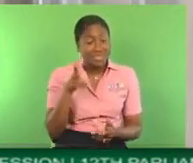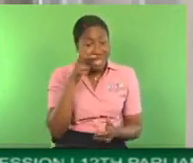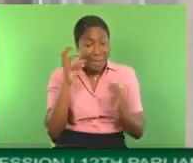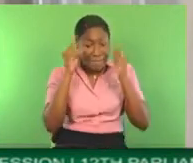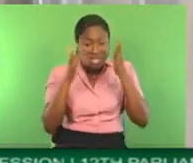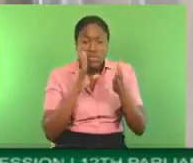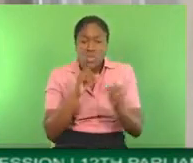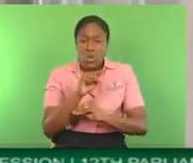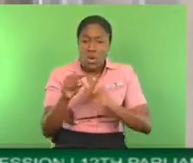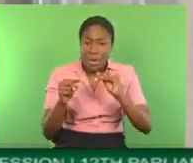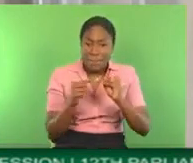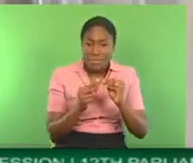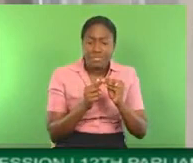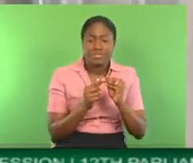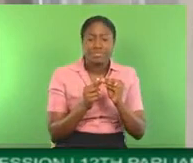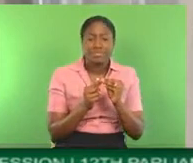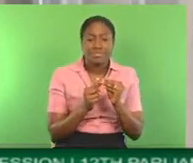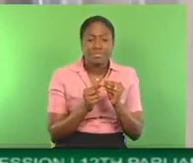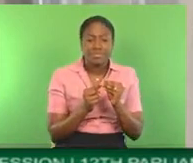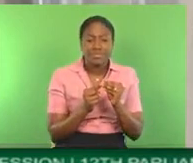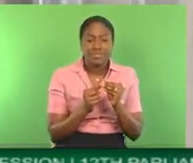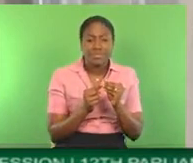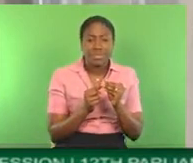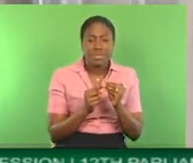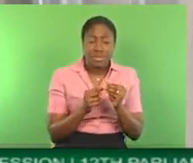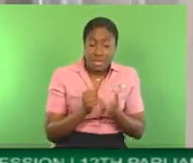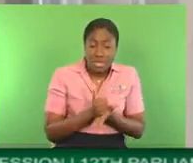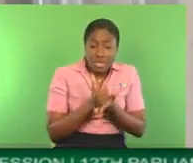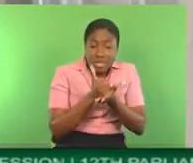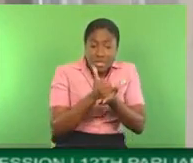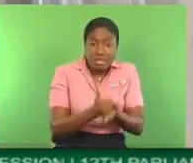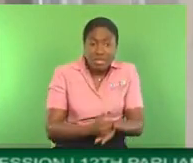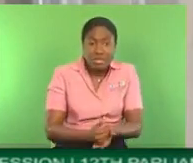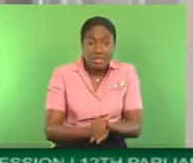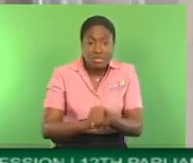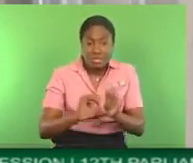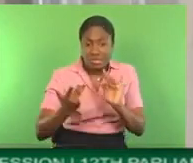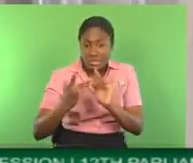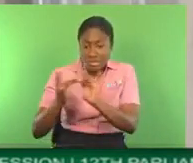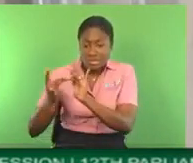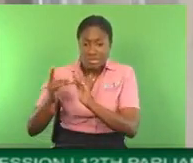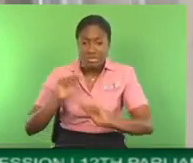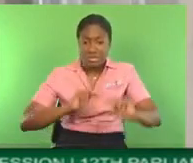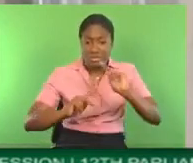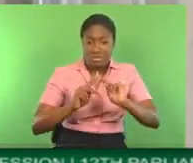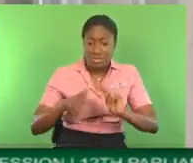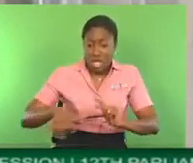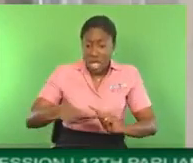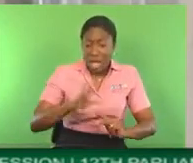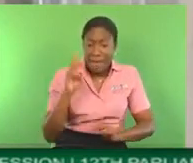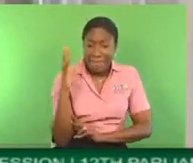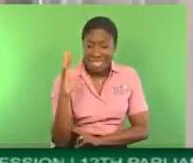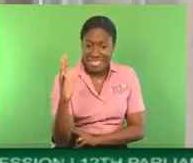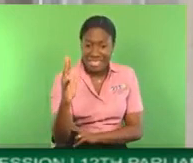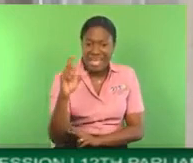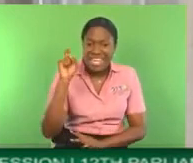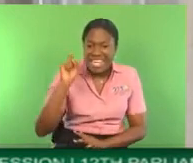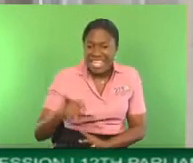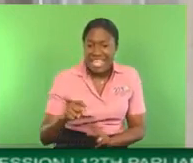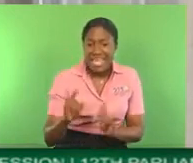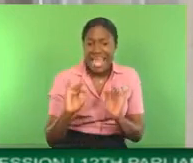about connectivity to the provider to the nation. Cumuto Manzanilla needs